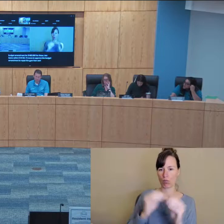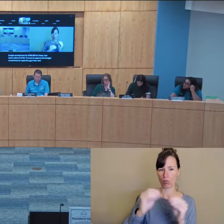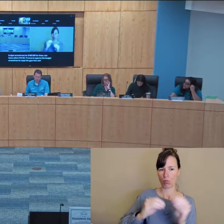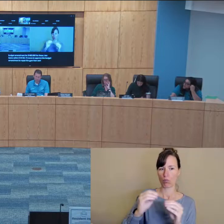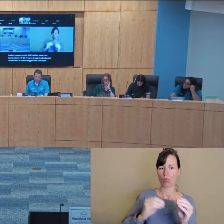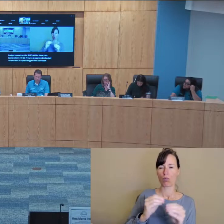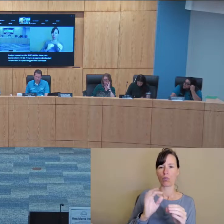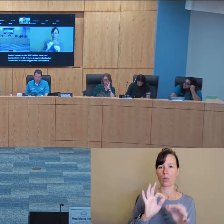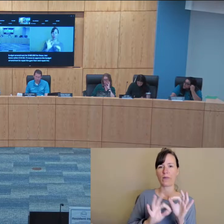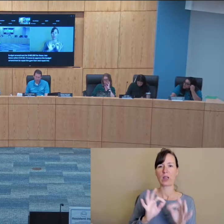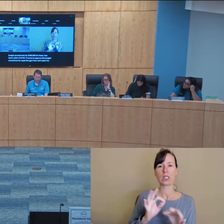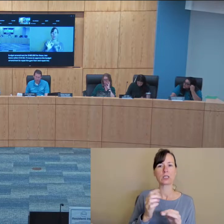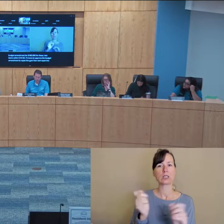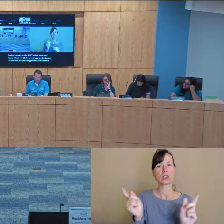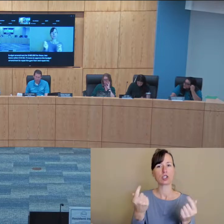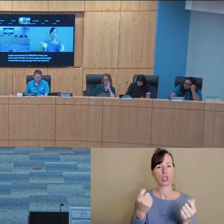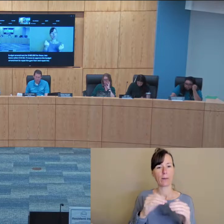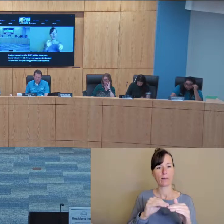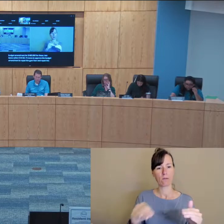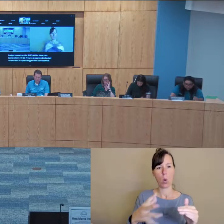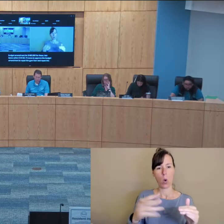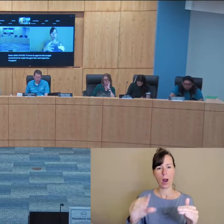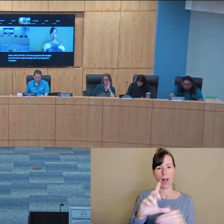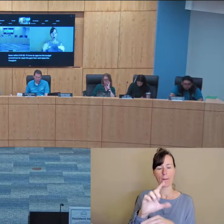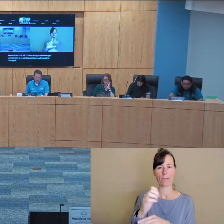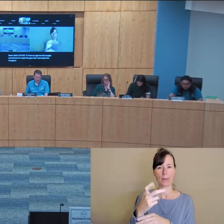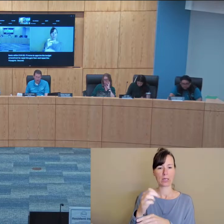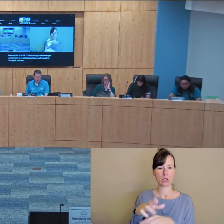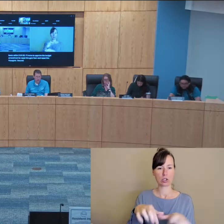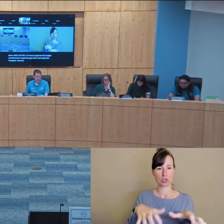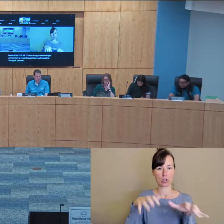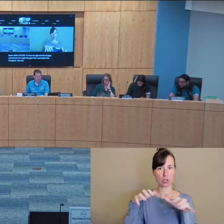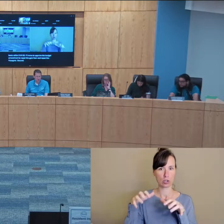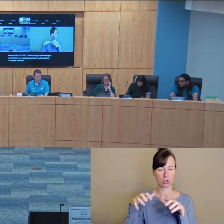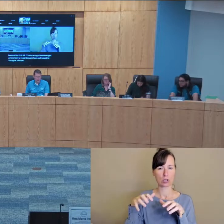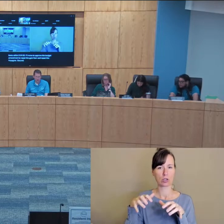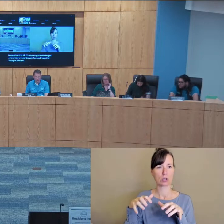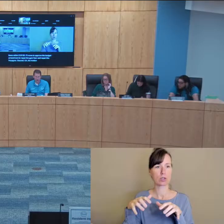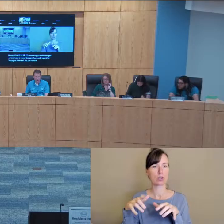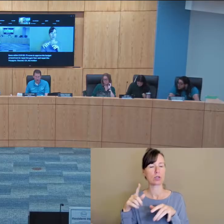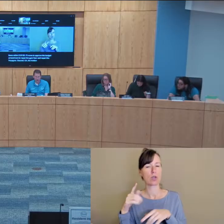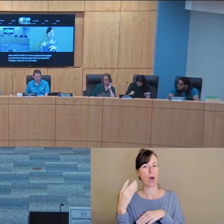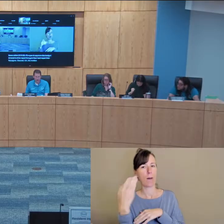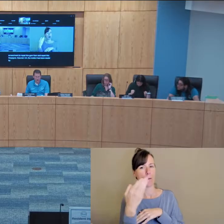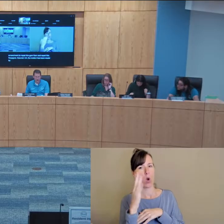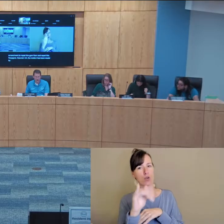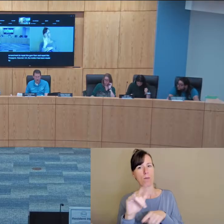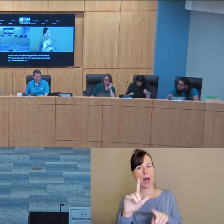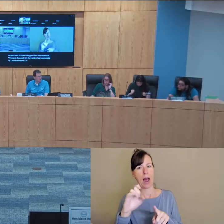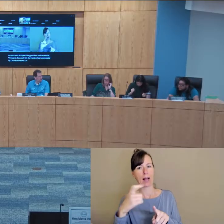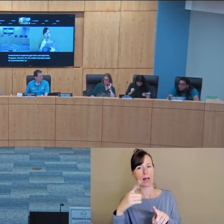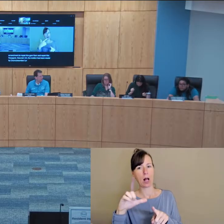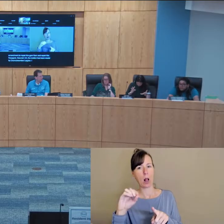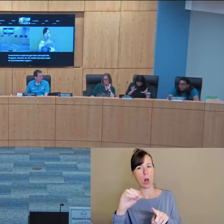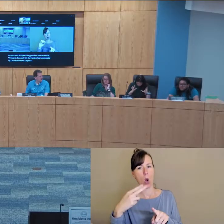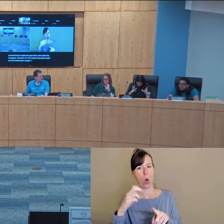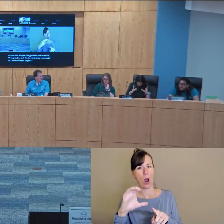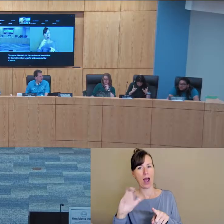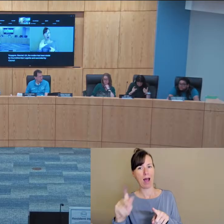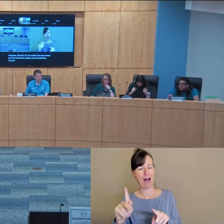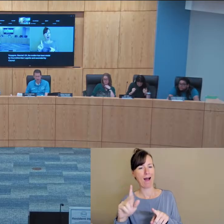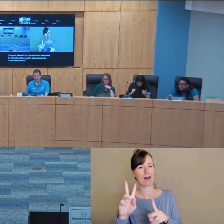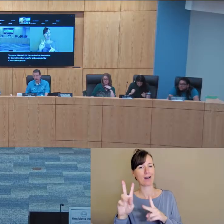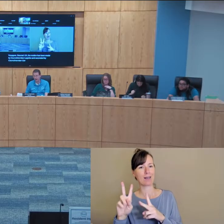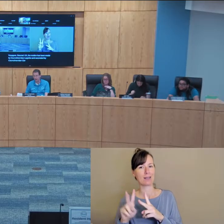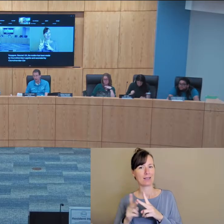the bleachers. Second. The motion has been made by Councilmember LeGlowick and seconded by Councilmember Garces.